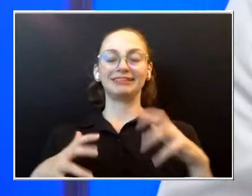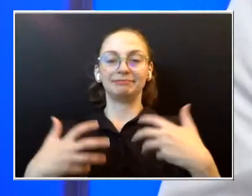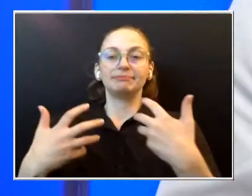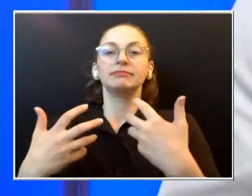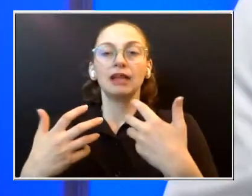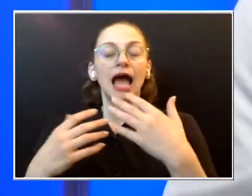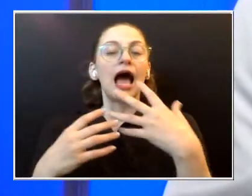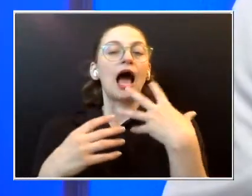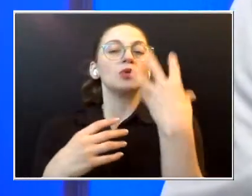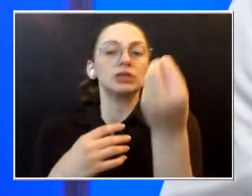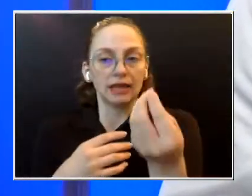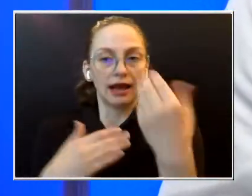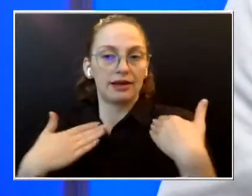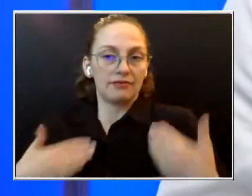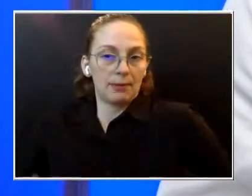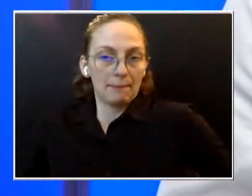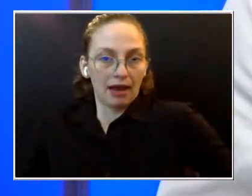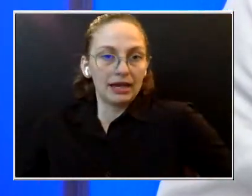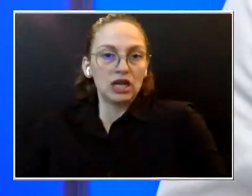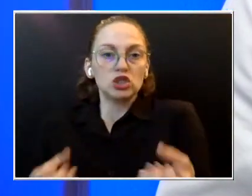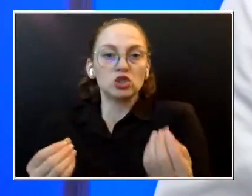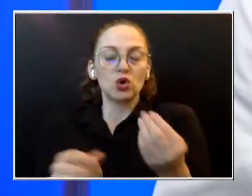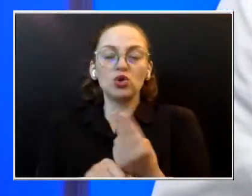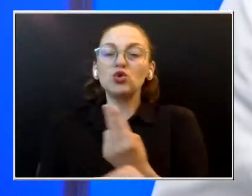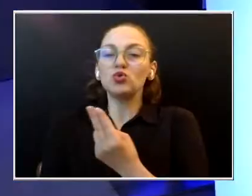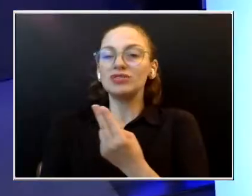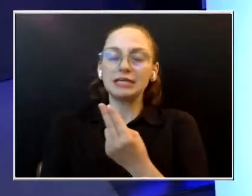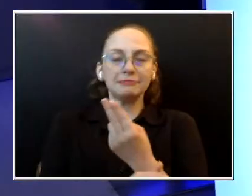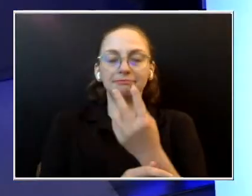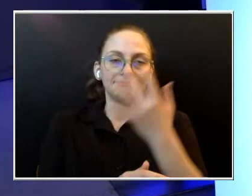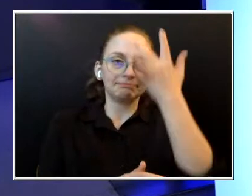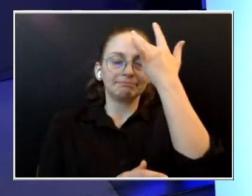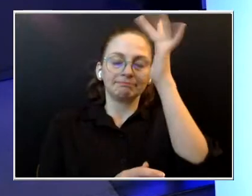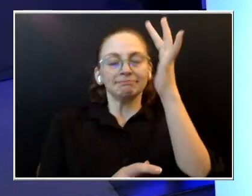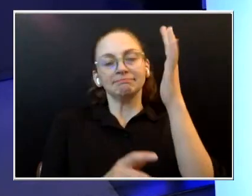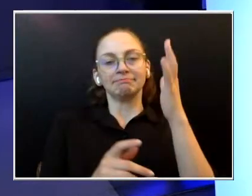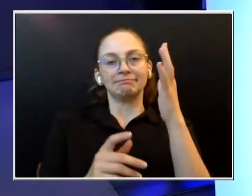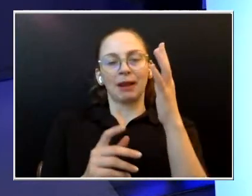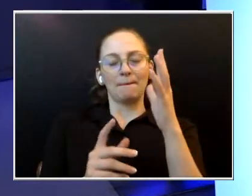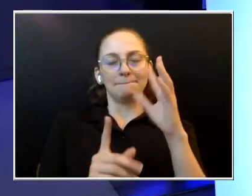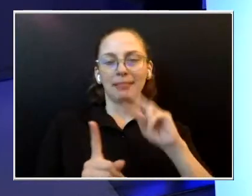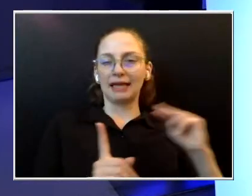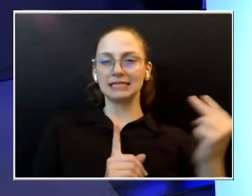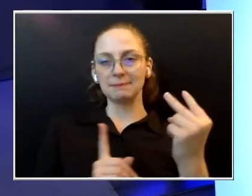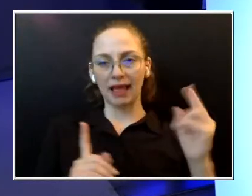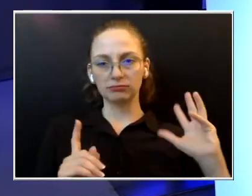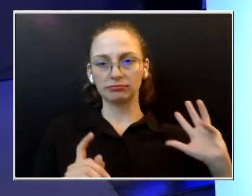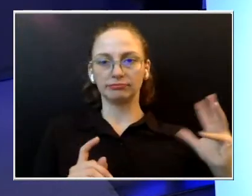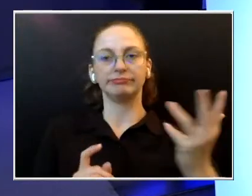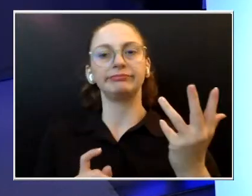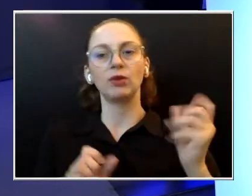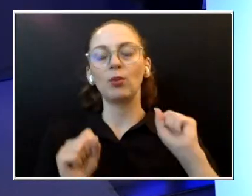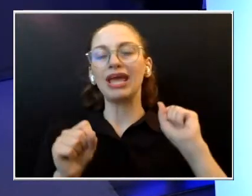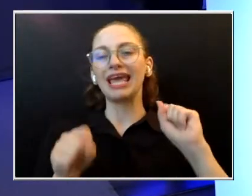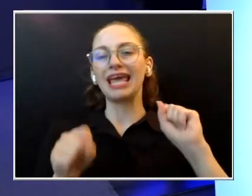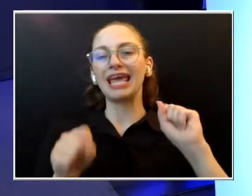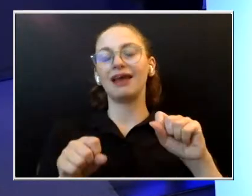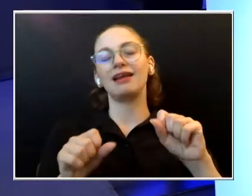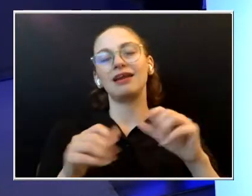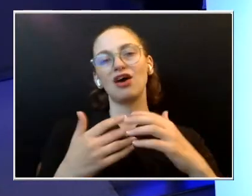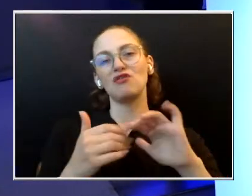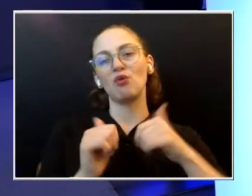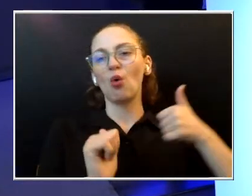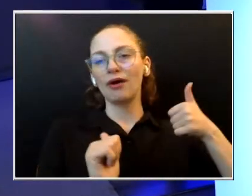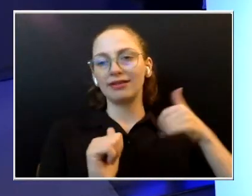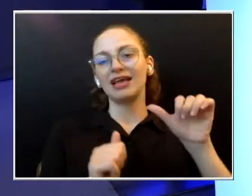clever geometry we can actually avoid a lot of those structures. So what this sounds like is clinical decision making, trying to make sure you do the right thing and individualize